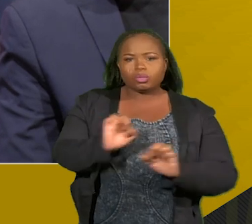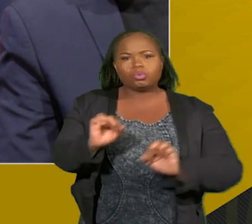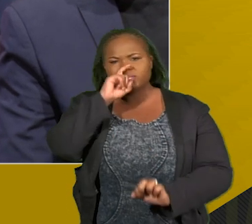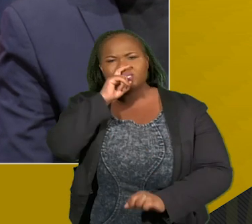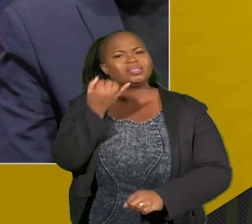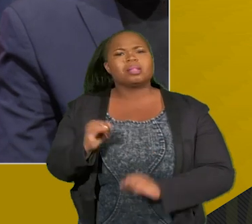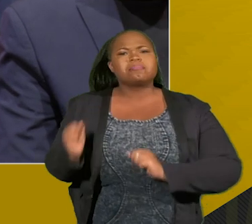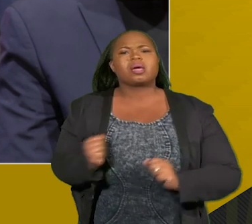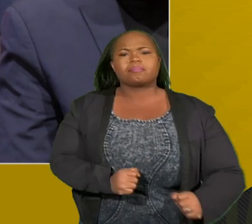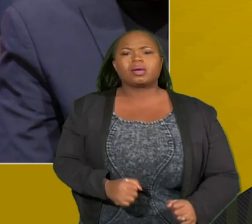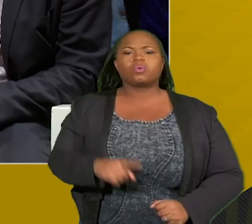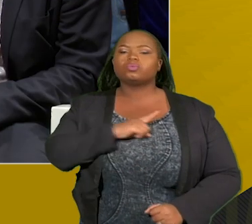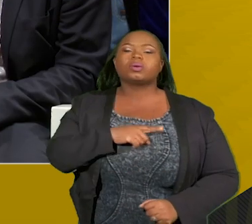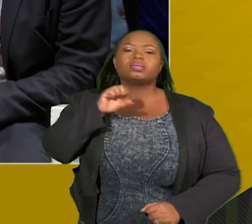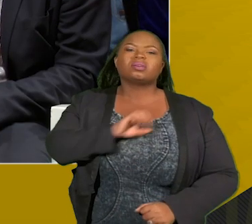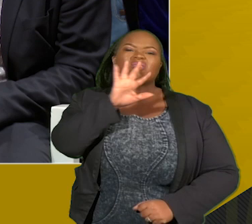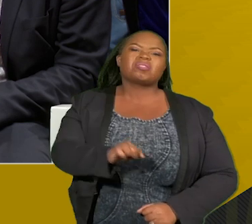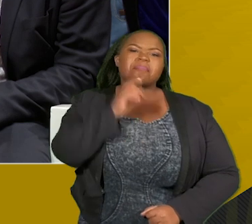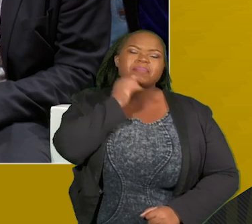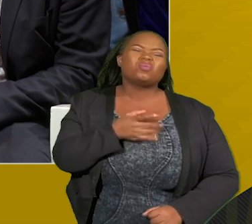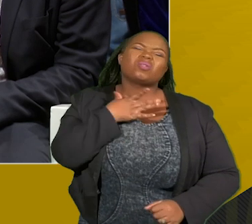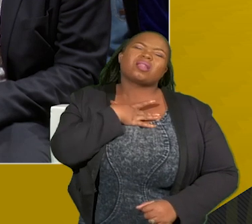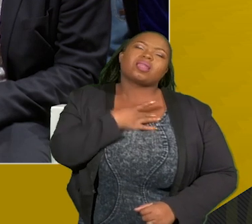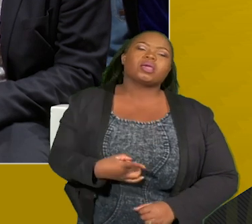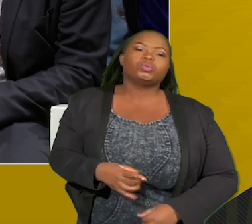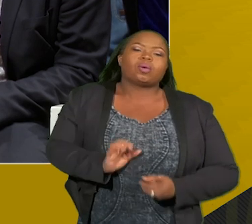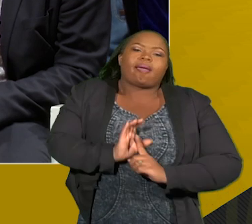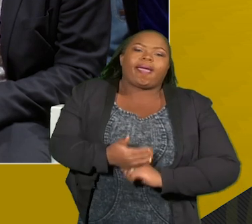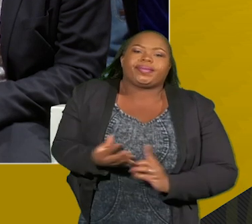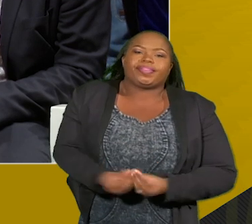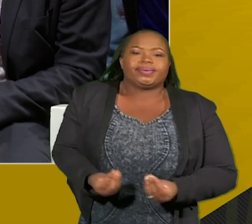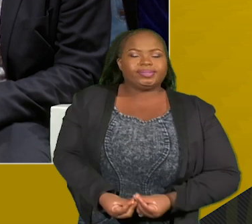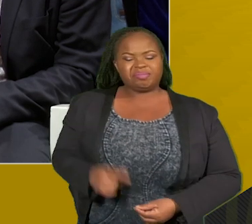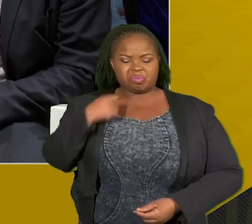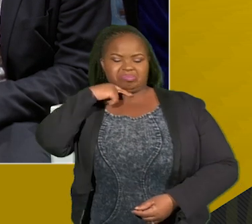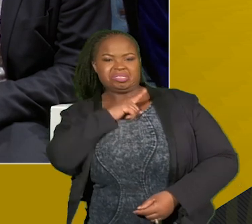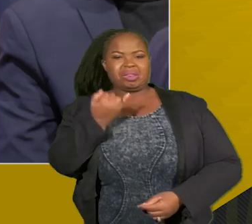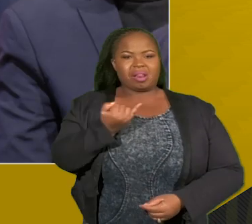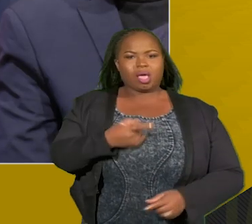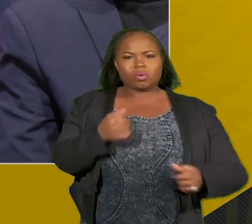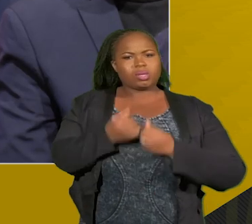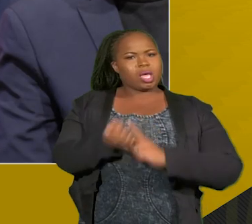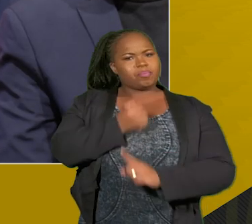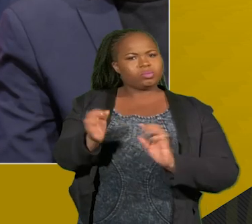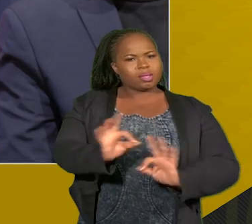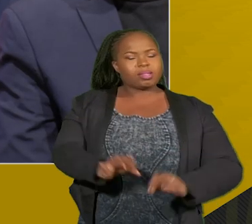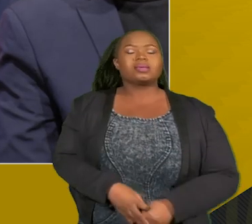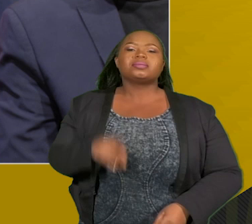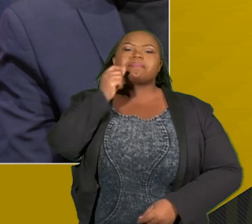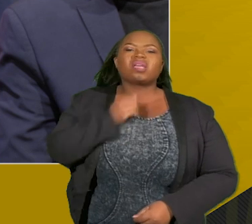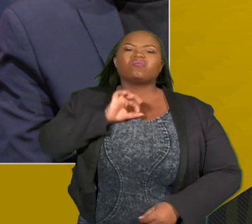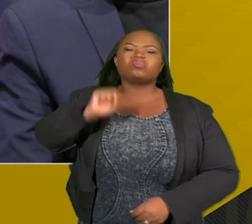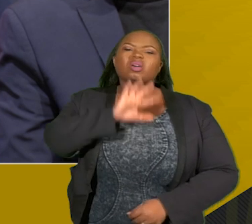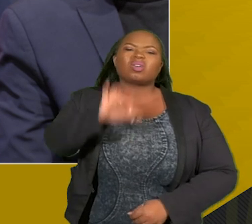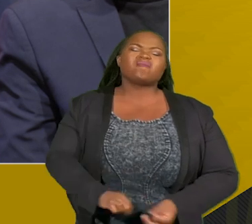sisters. The only thing about South African men, we like to hide things underneath and pretend as if we are not abusive. South African men are broken and